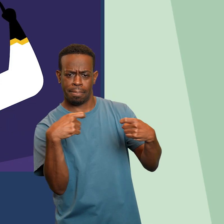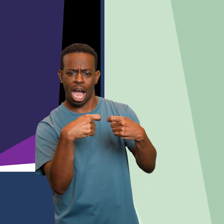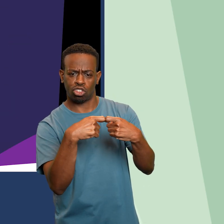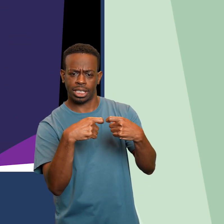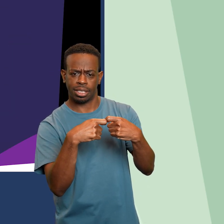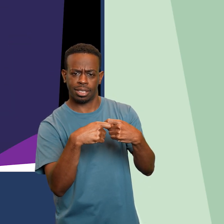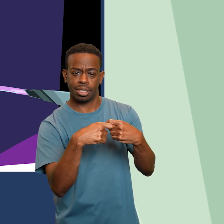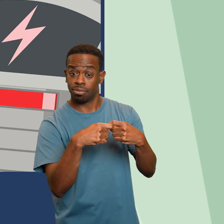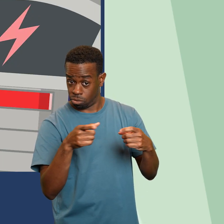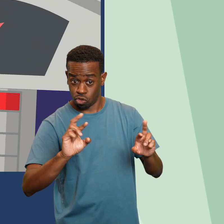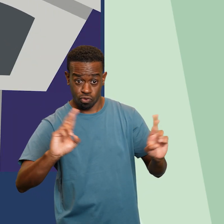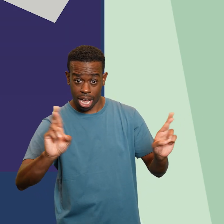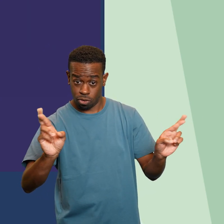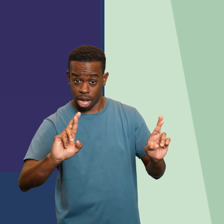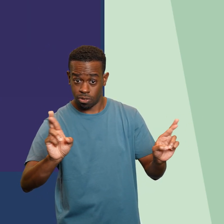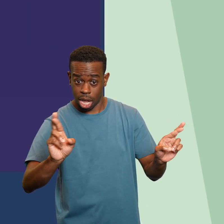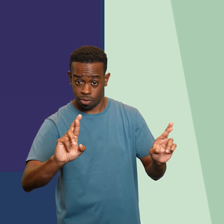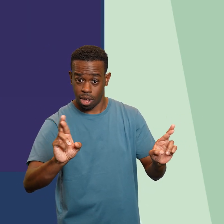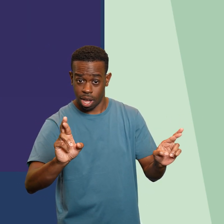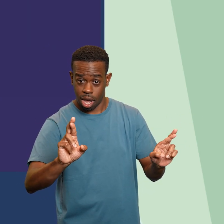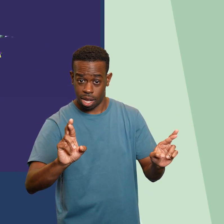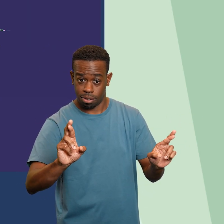signal.